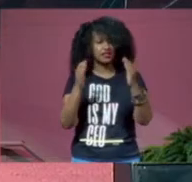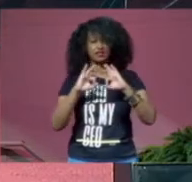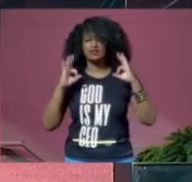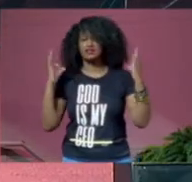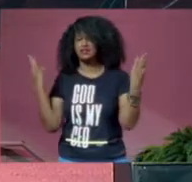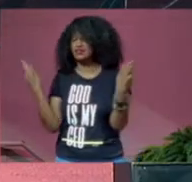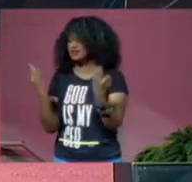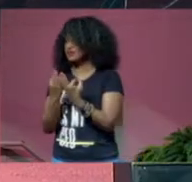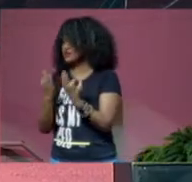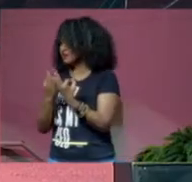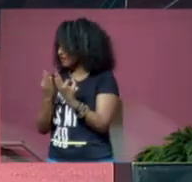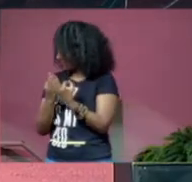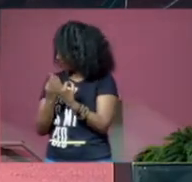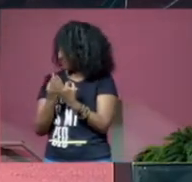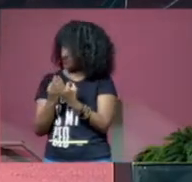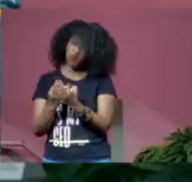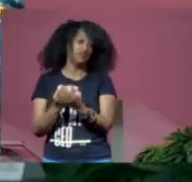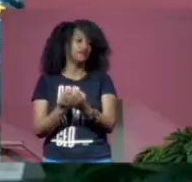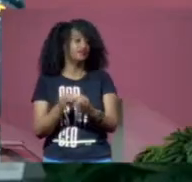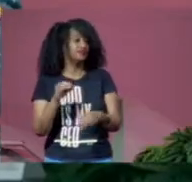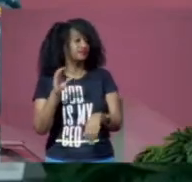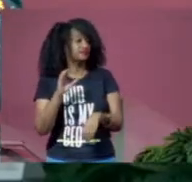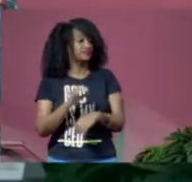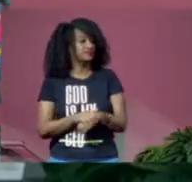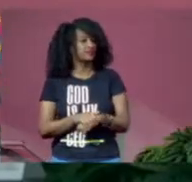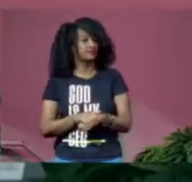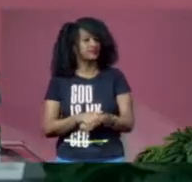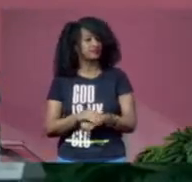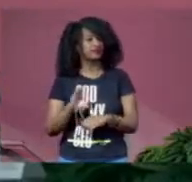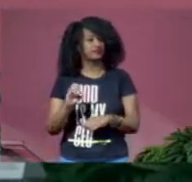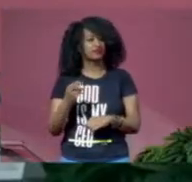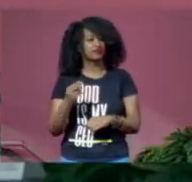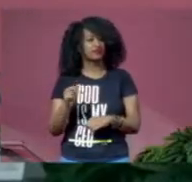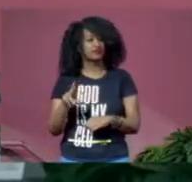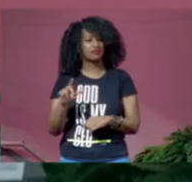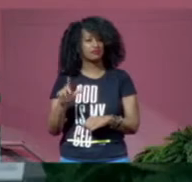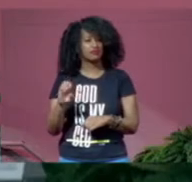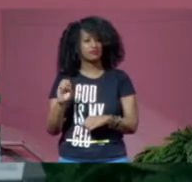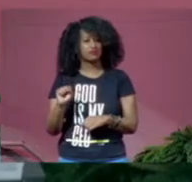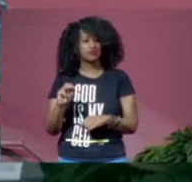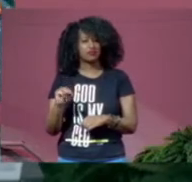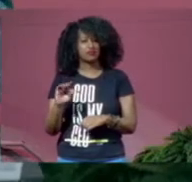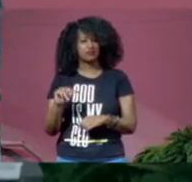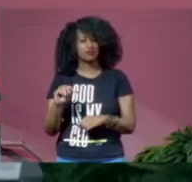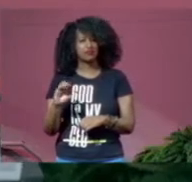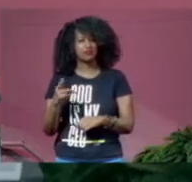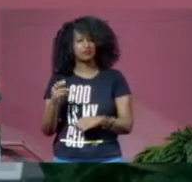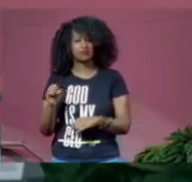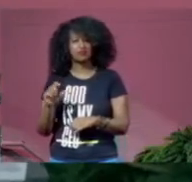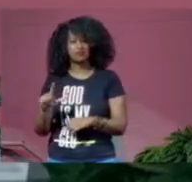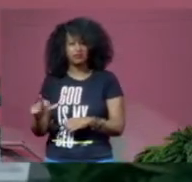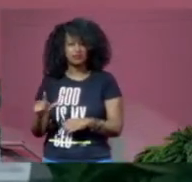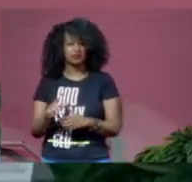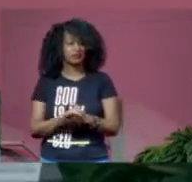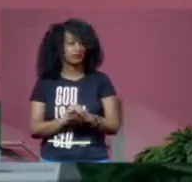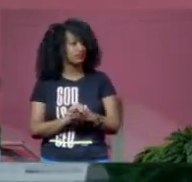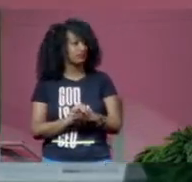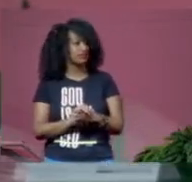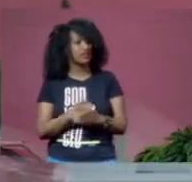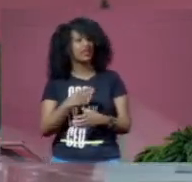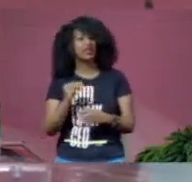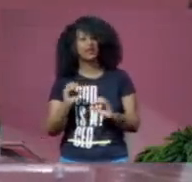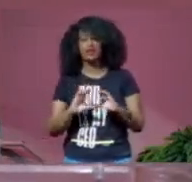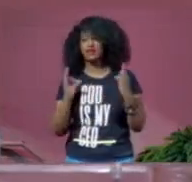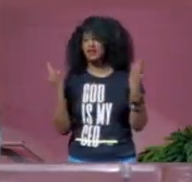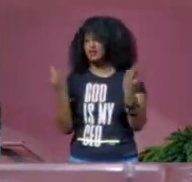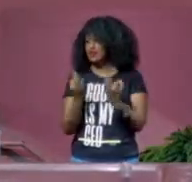of the late Dr. Charles Mitchell for a significant contribution to the scholarship this year, as well as the family of